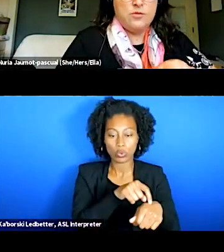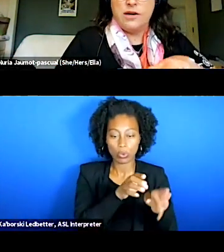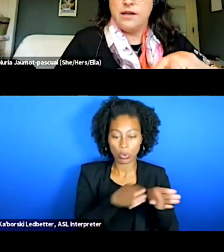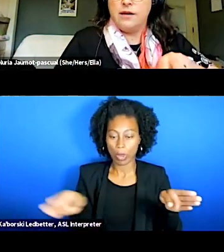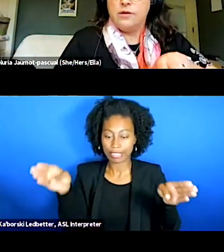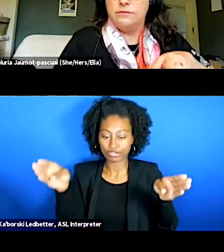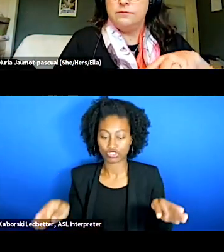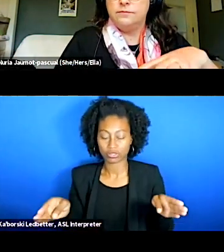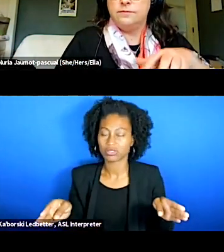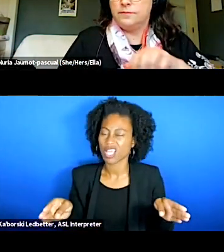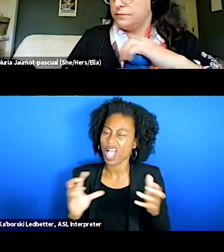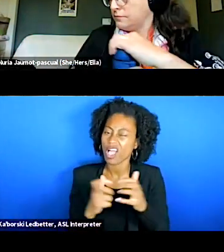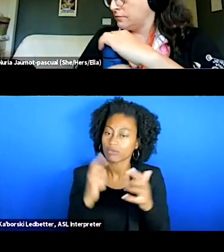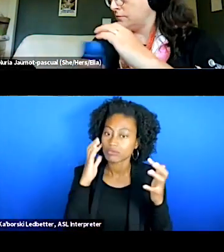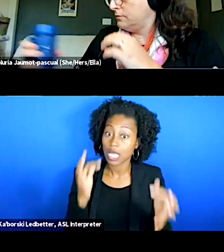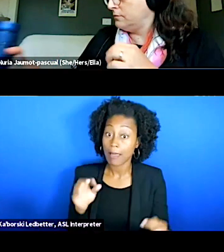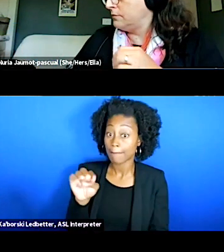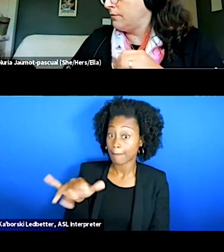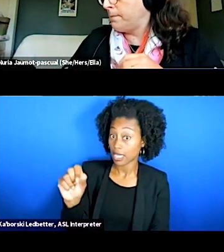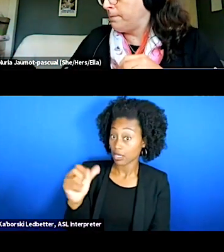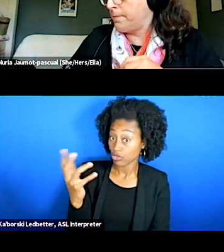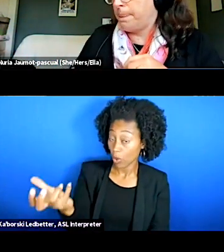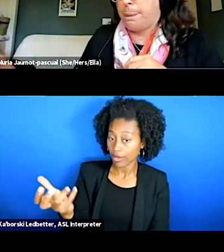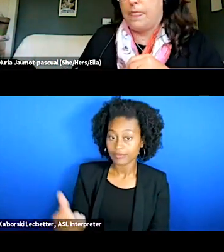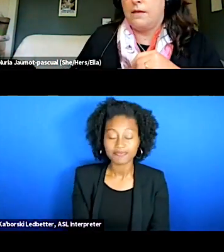Mia, do you want to get that one?